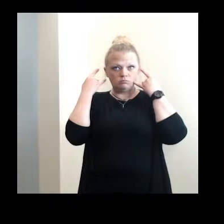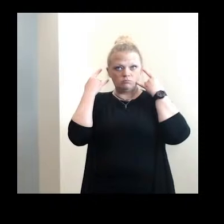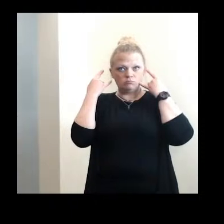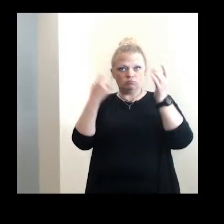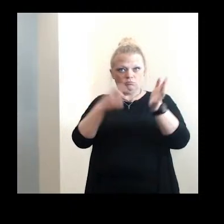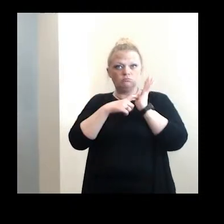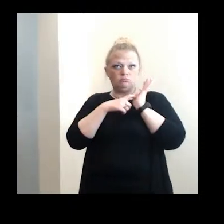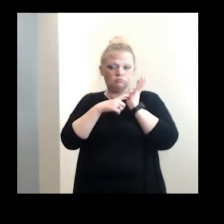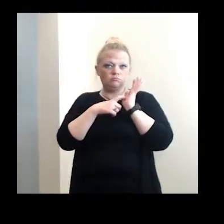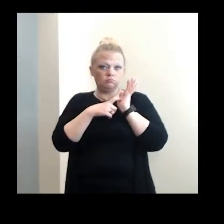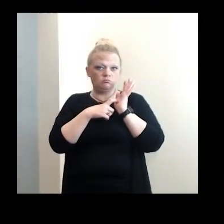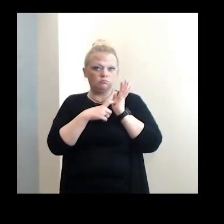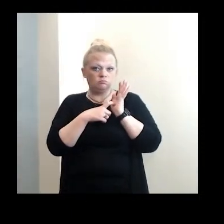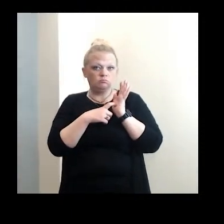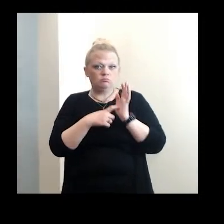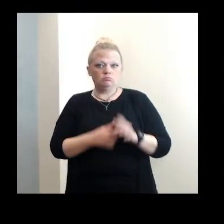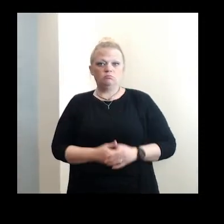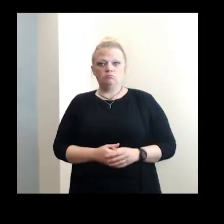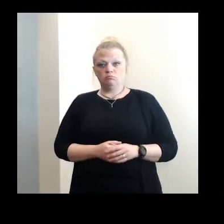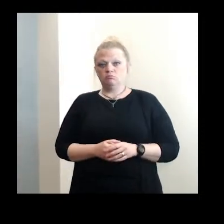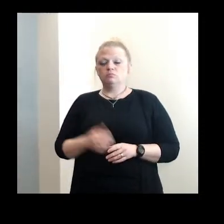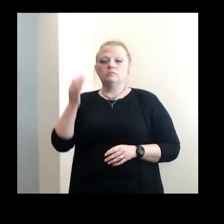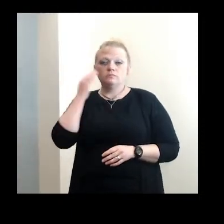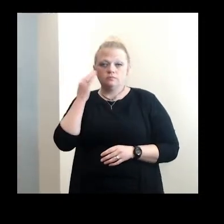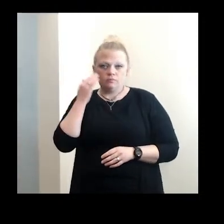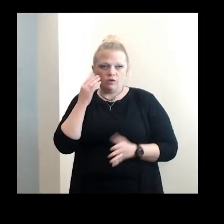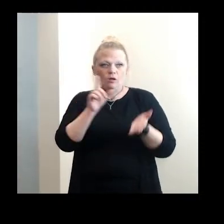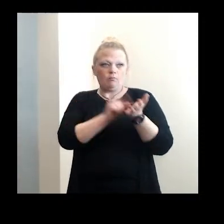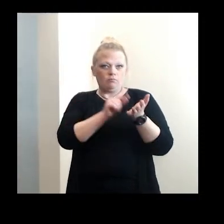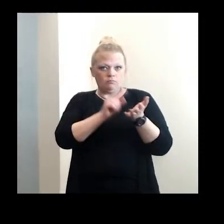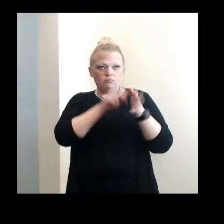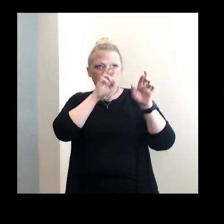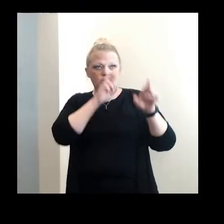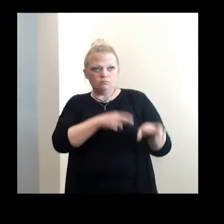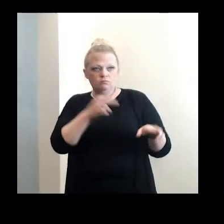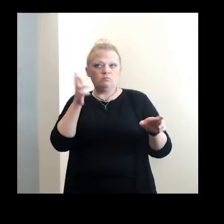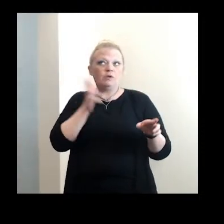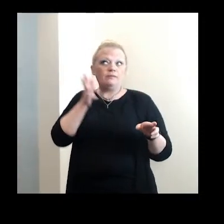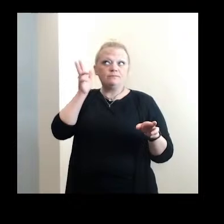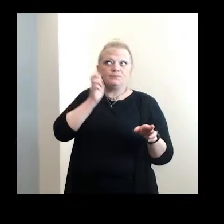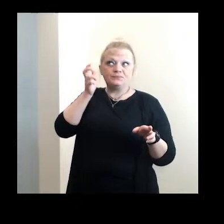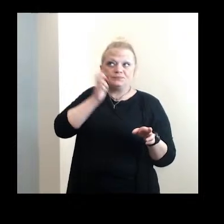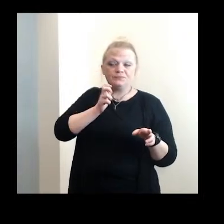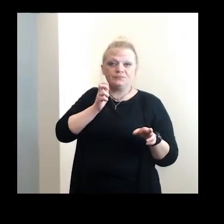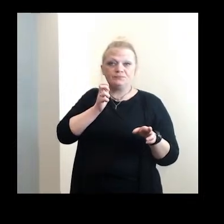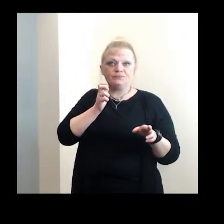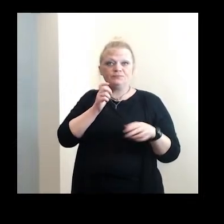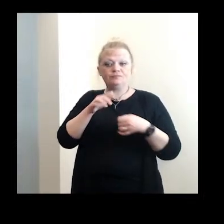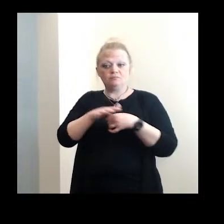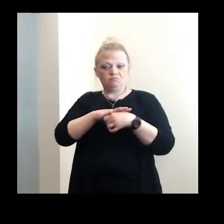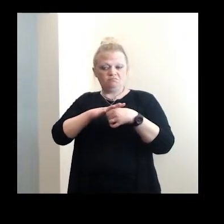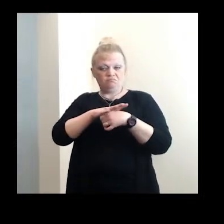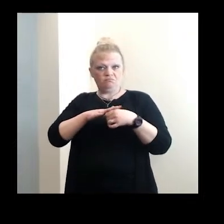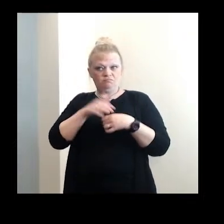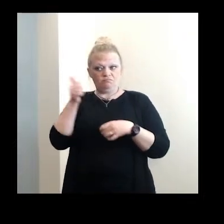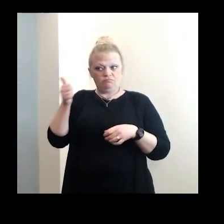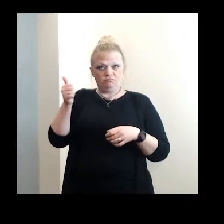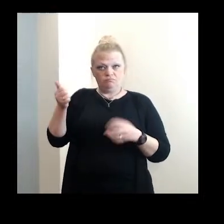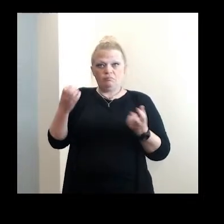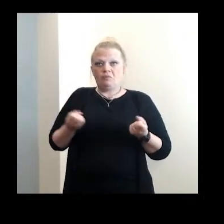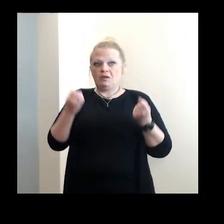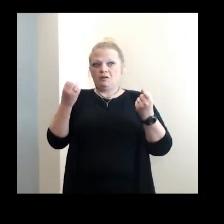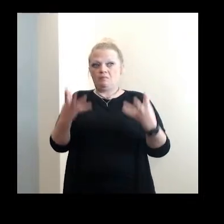you're required to wear a mask. And I know, as published reports have noted, and what I've heard from locations themselves,